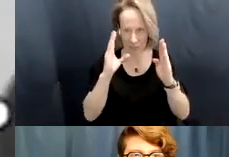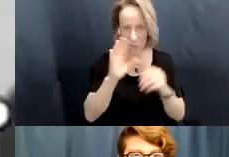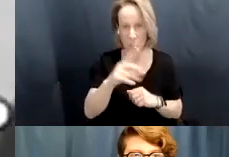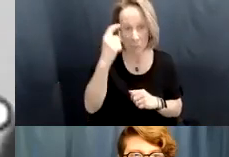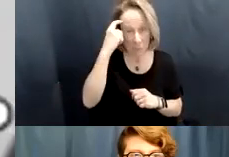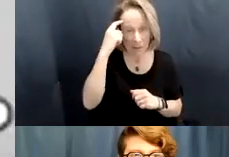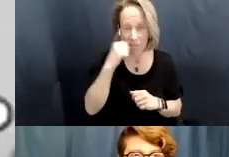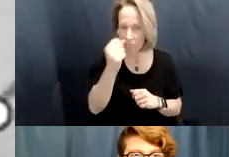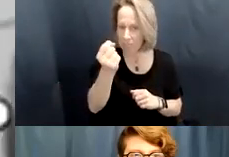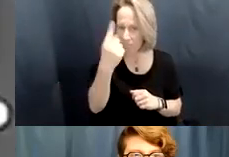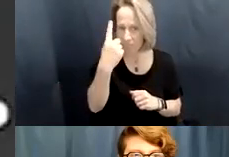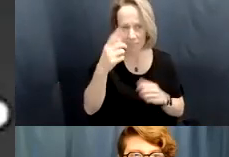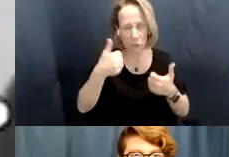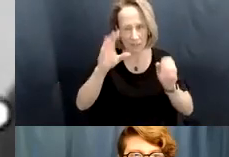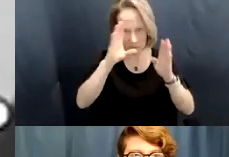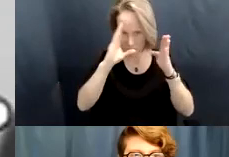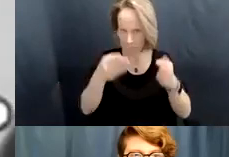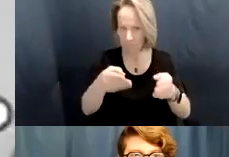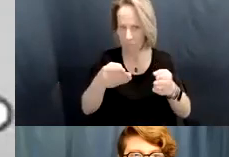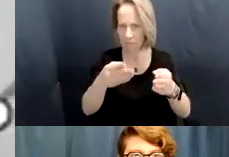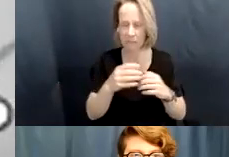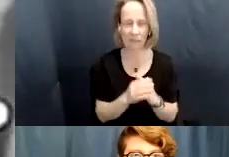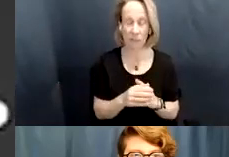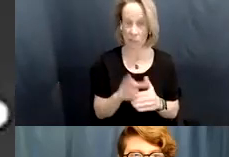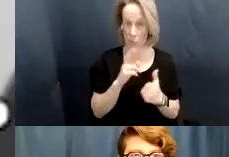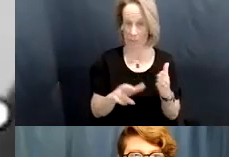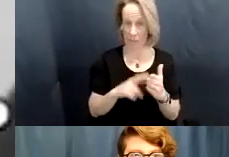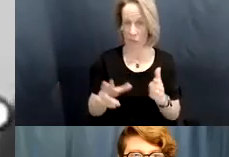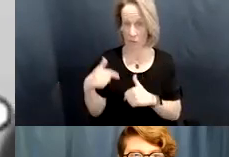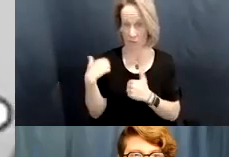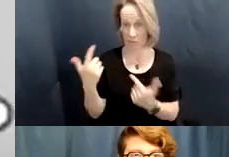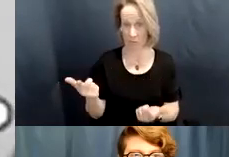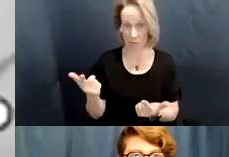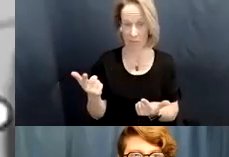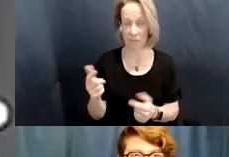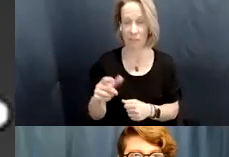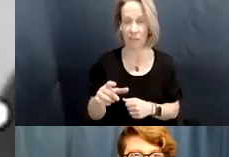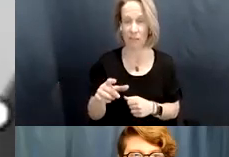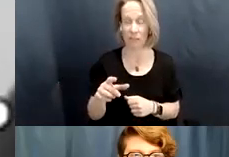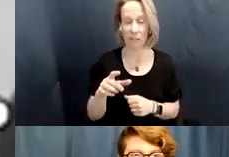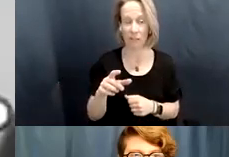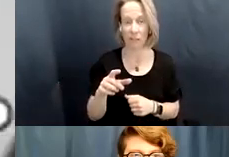on. What research has found is that Zoom is actually